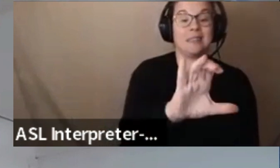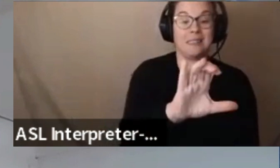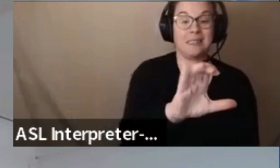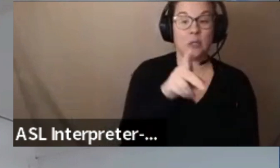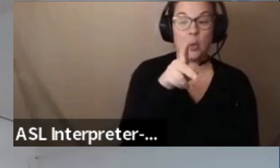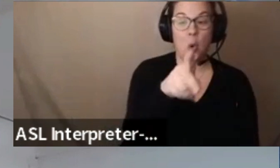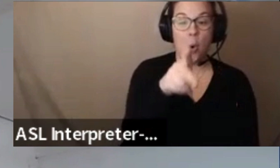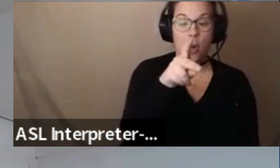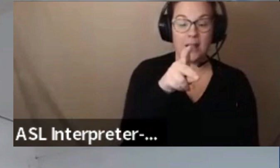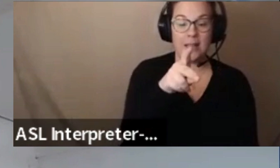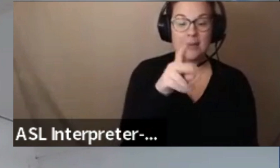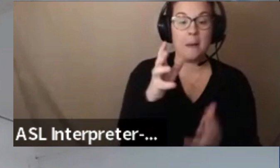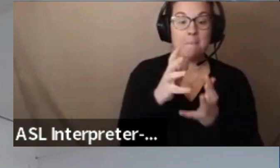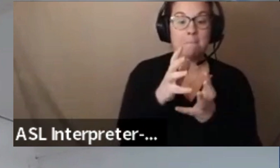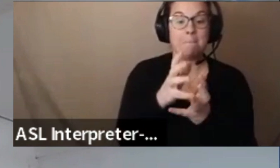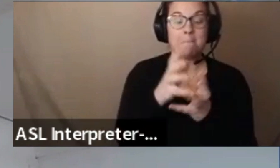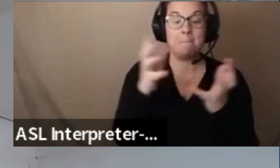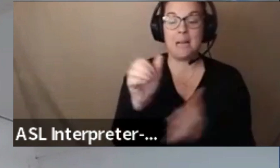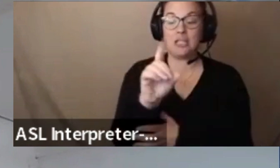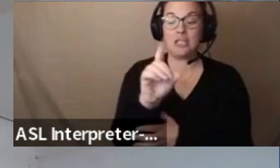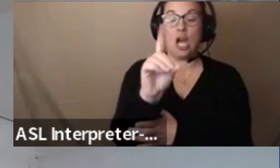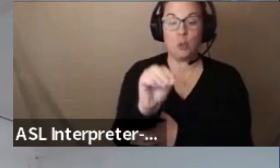Much Ado About Hamlet Shrew,